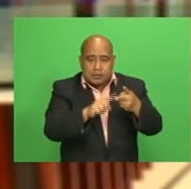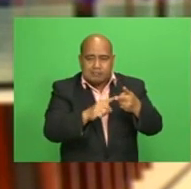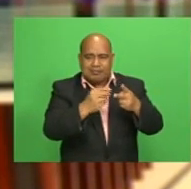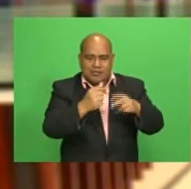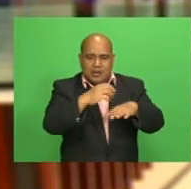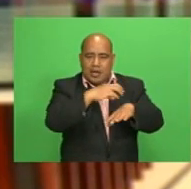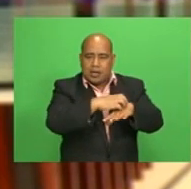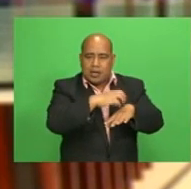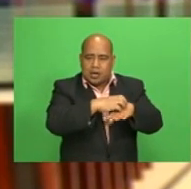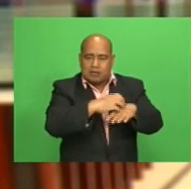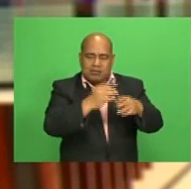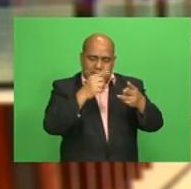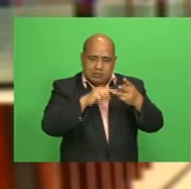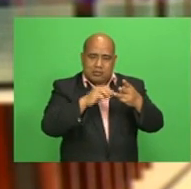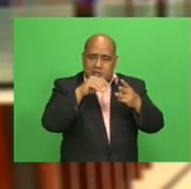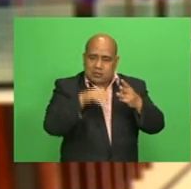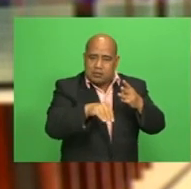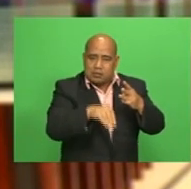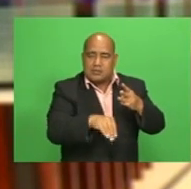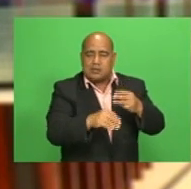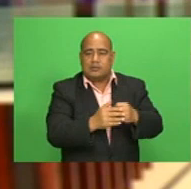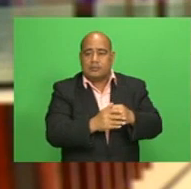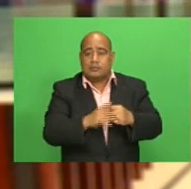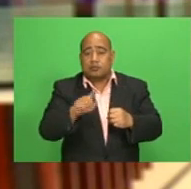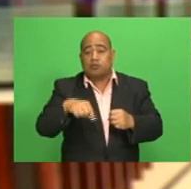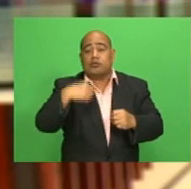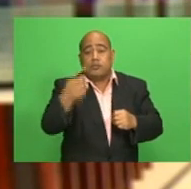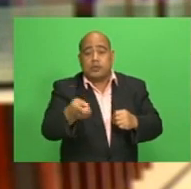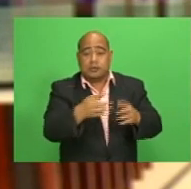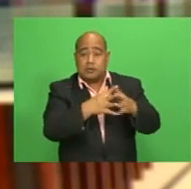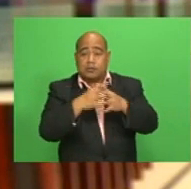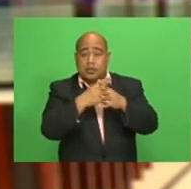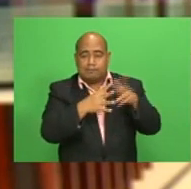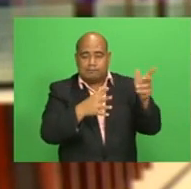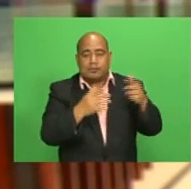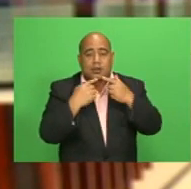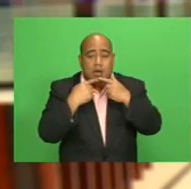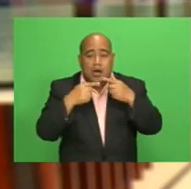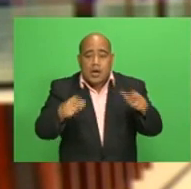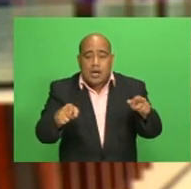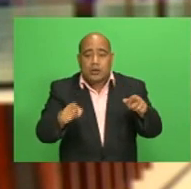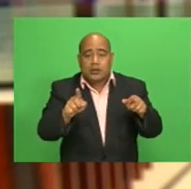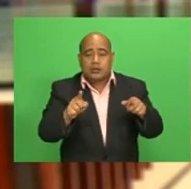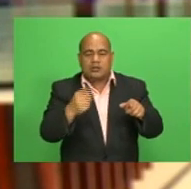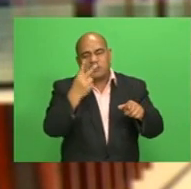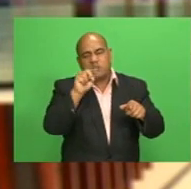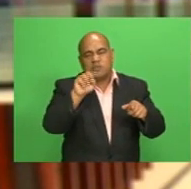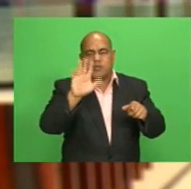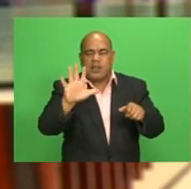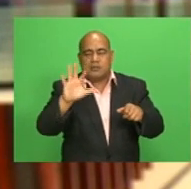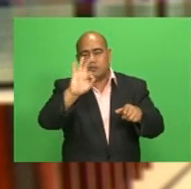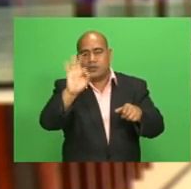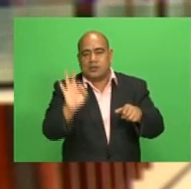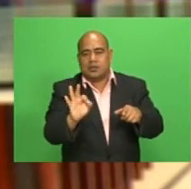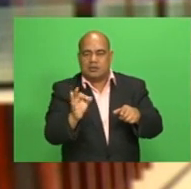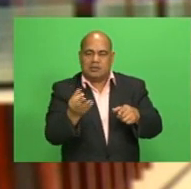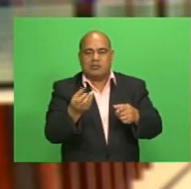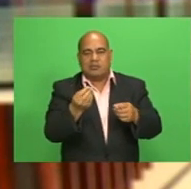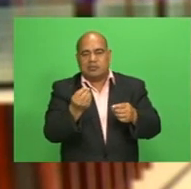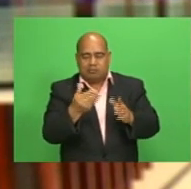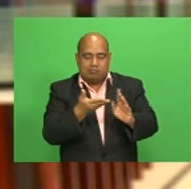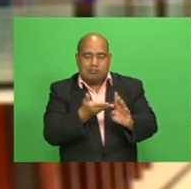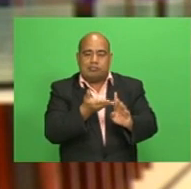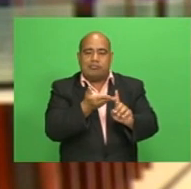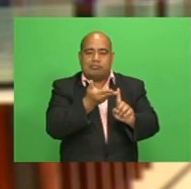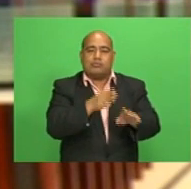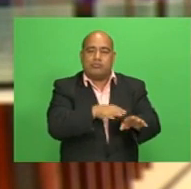will announce its interest rate decision, which is forecast to remain at 0.25%. However, the statement on economic projection is what